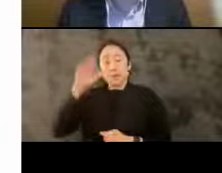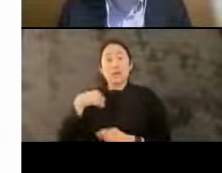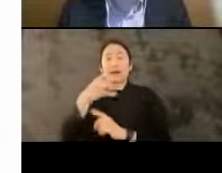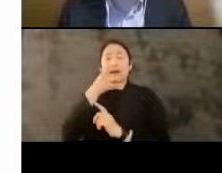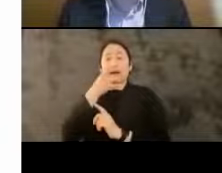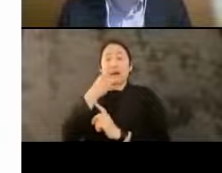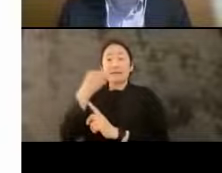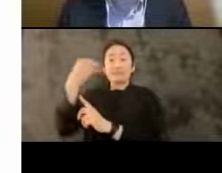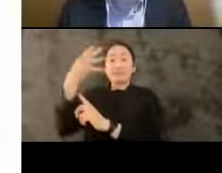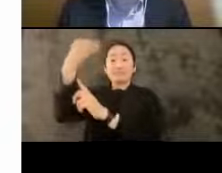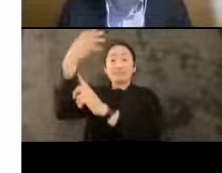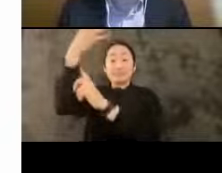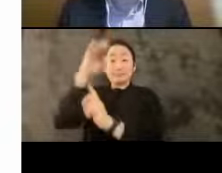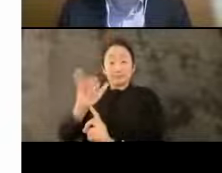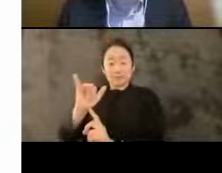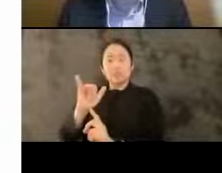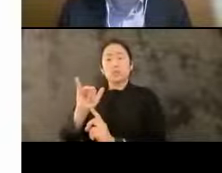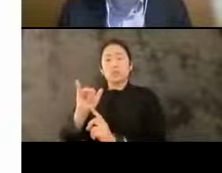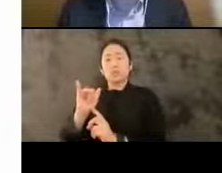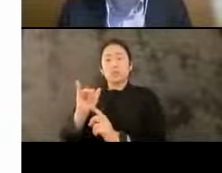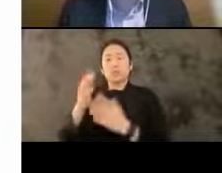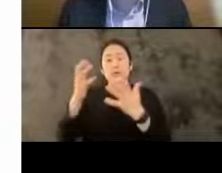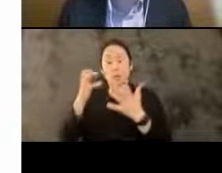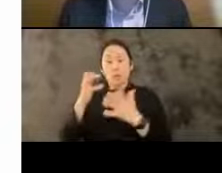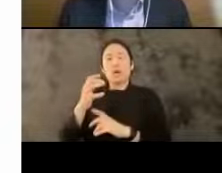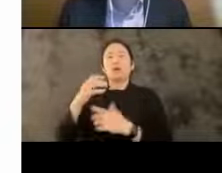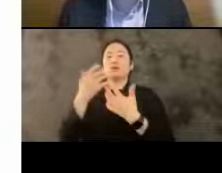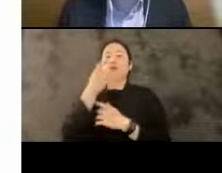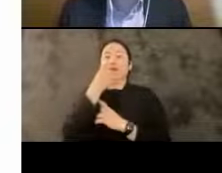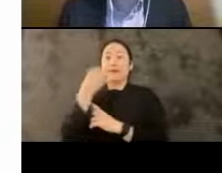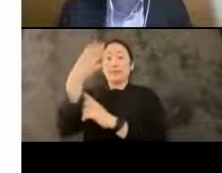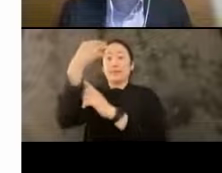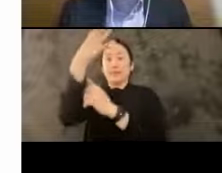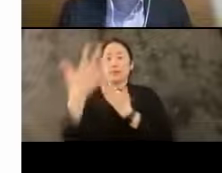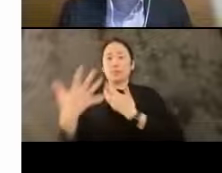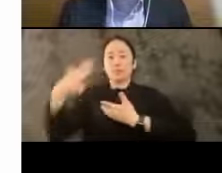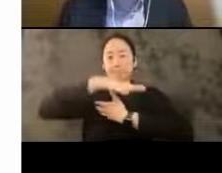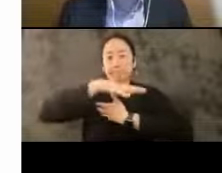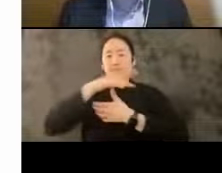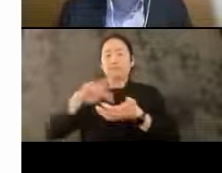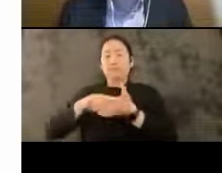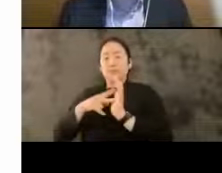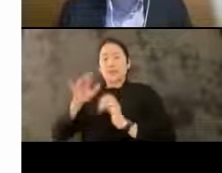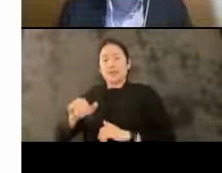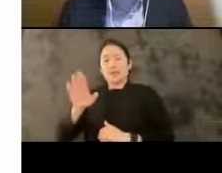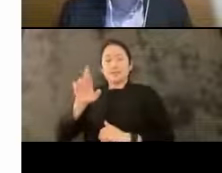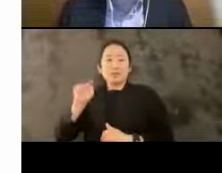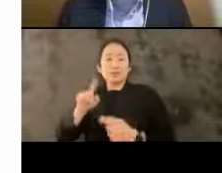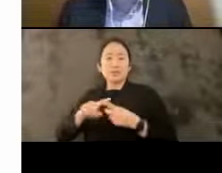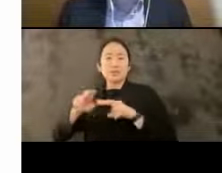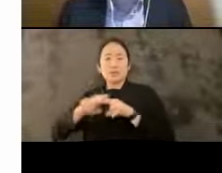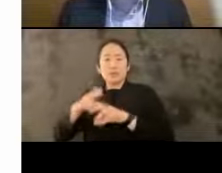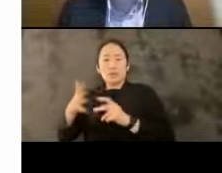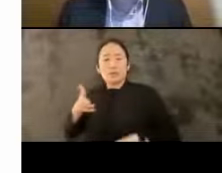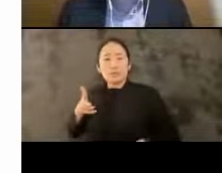at transit signal prioritization so that when the transit vehicle is at a signal, they would get the